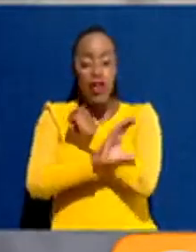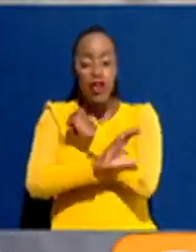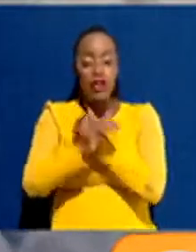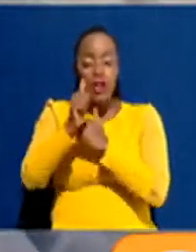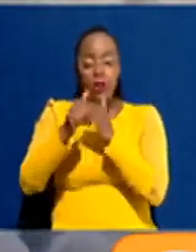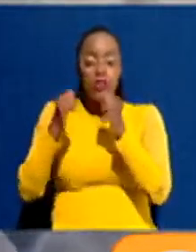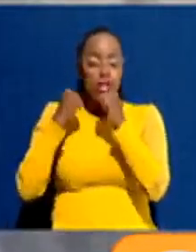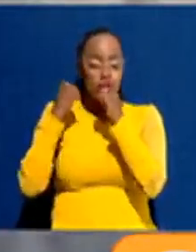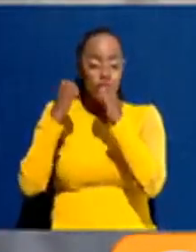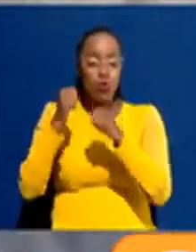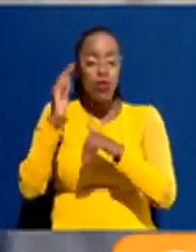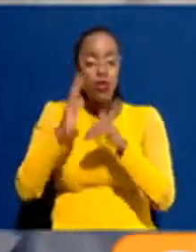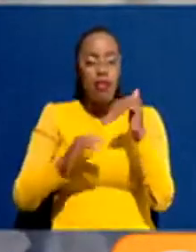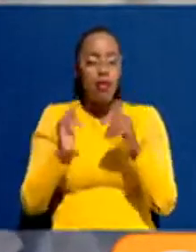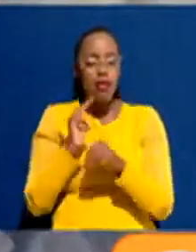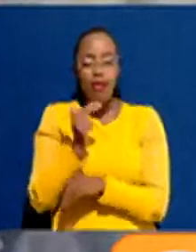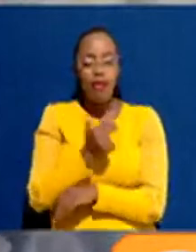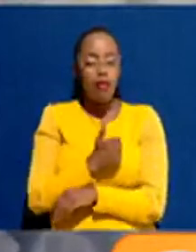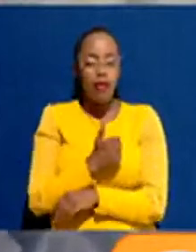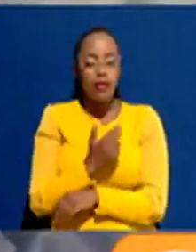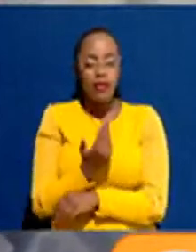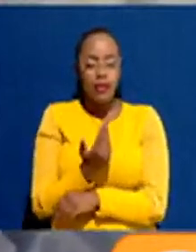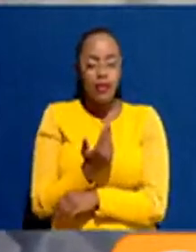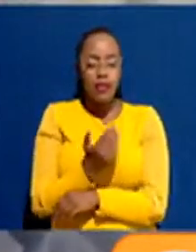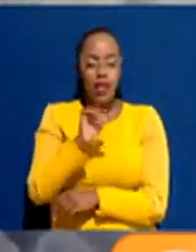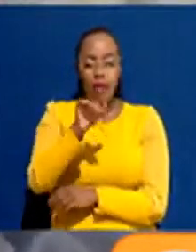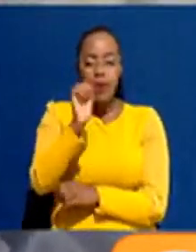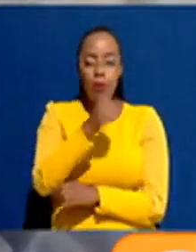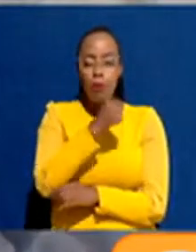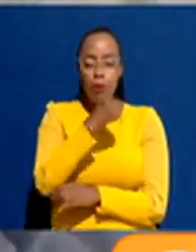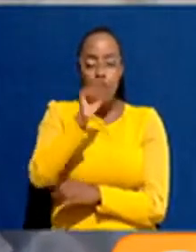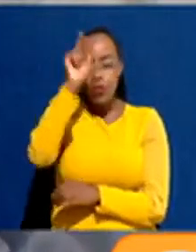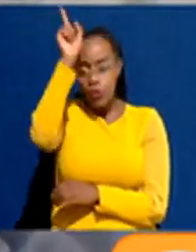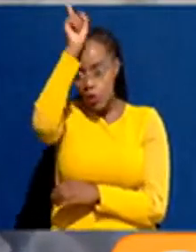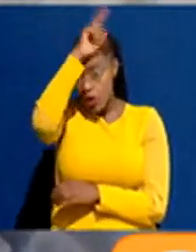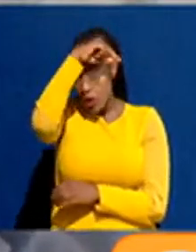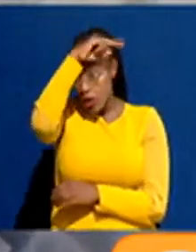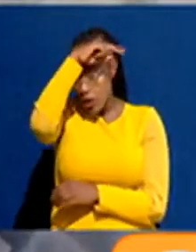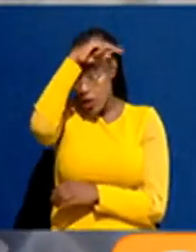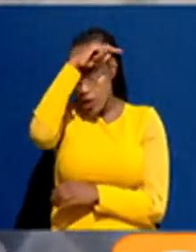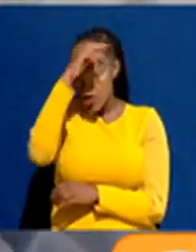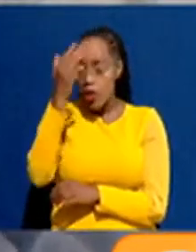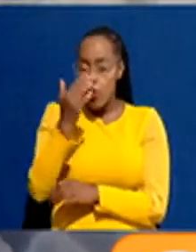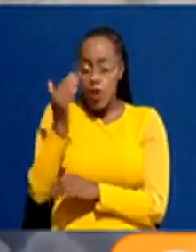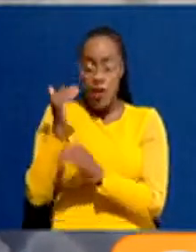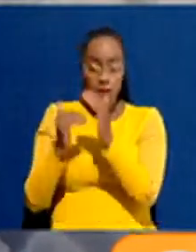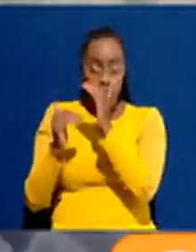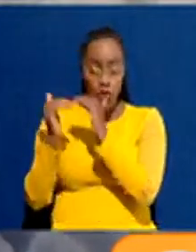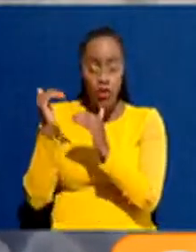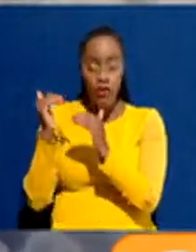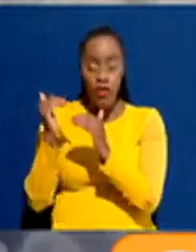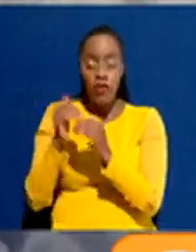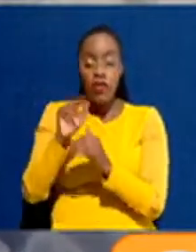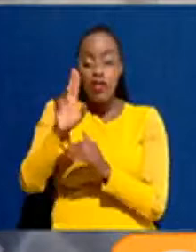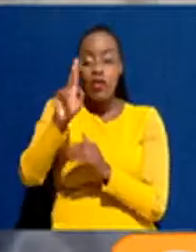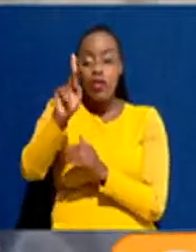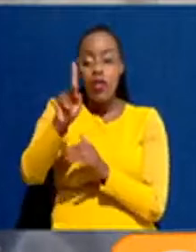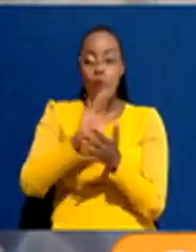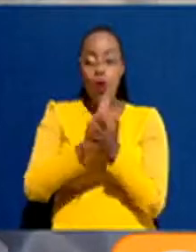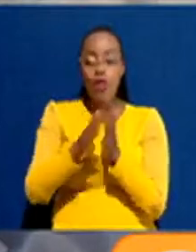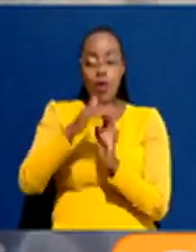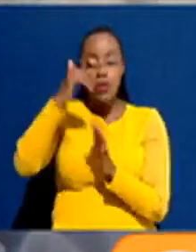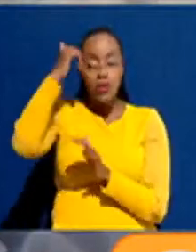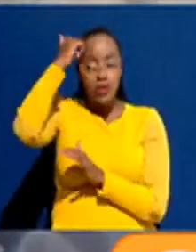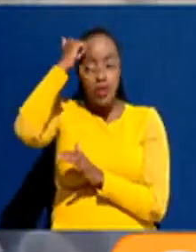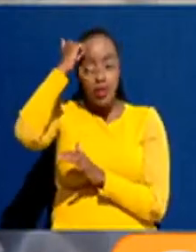to be stronger. You cannot graduate in a university in the United States without